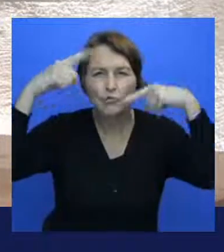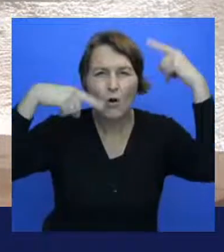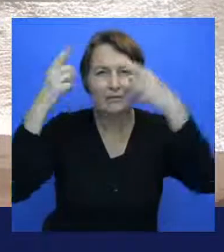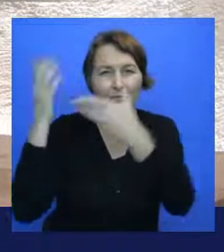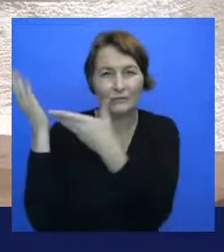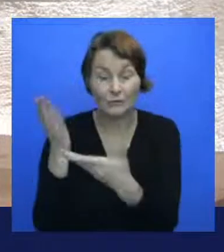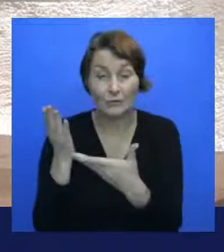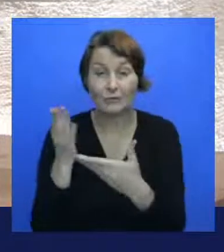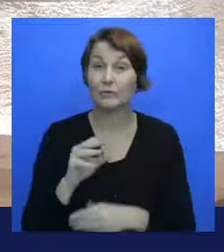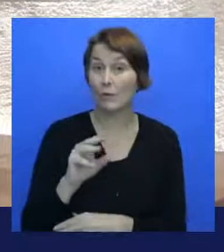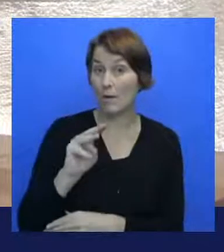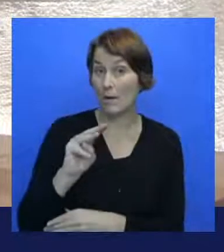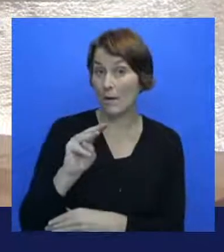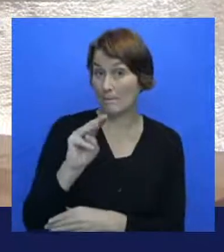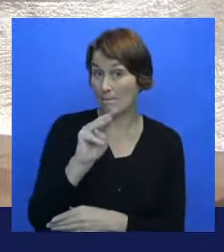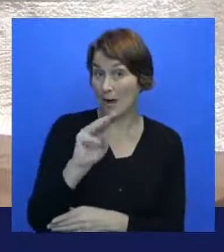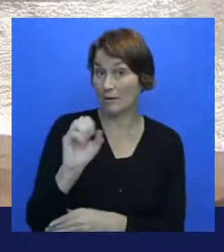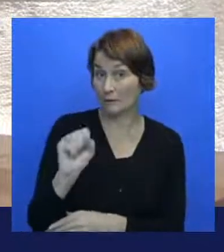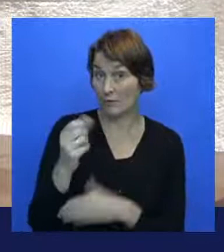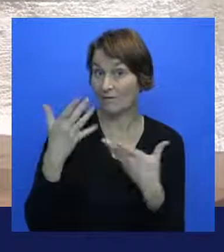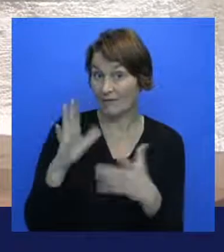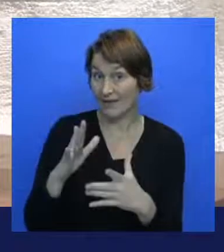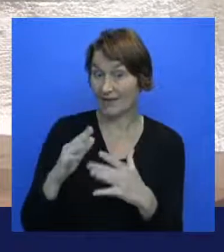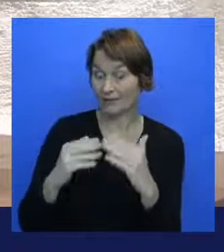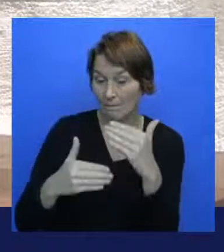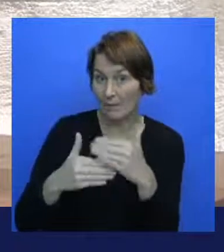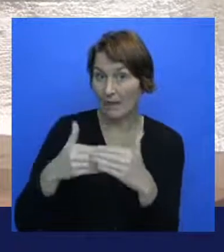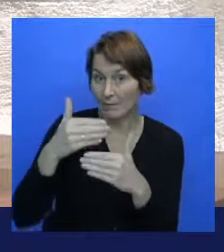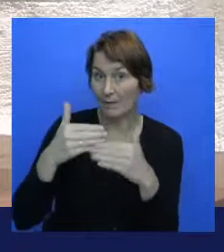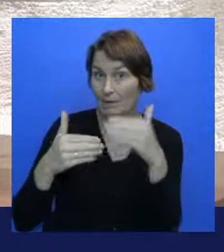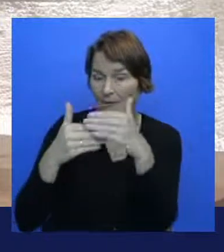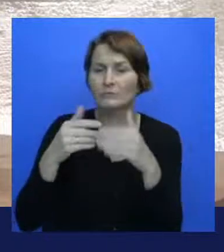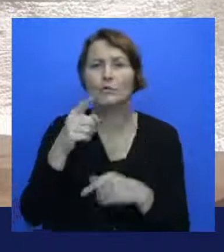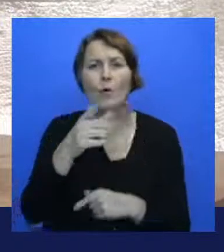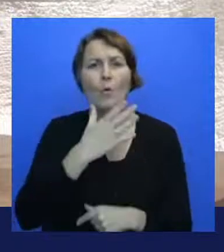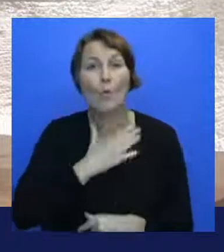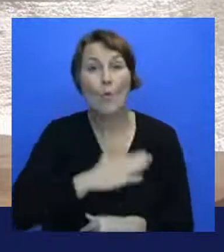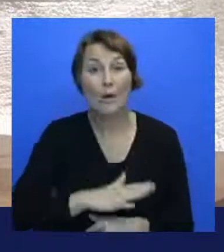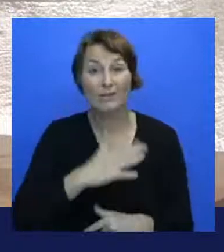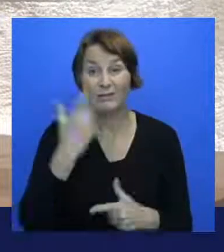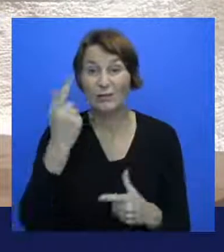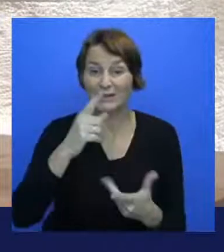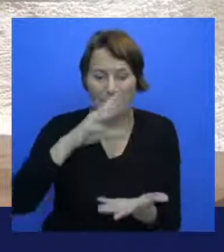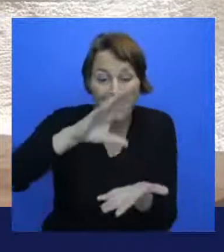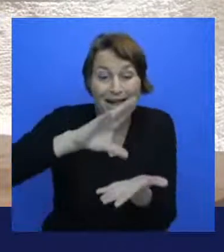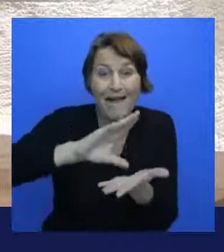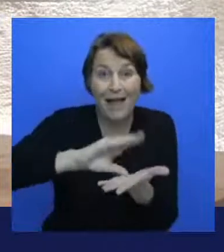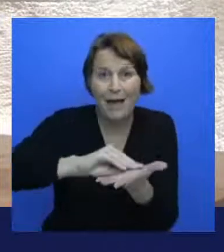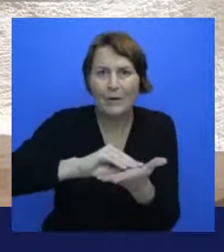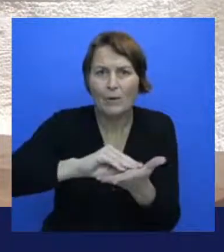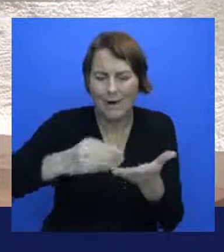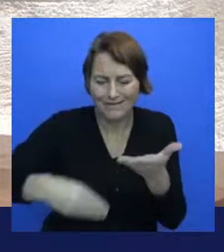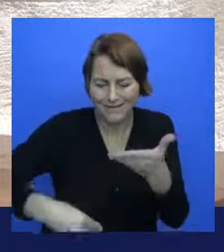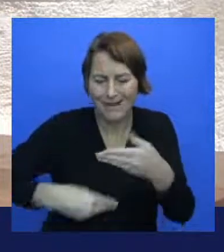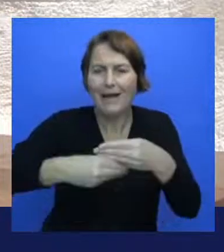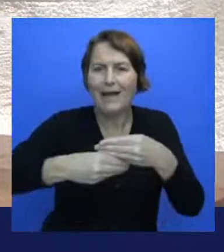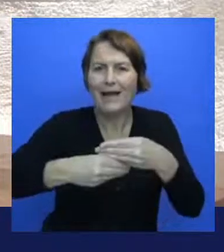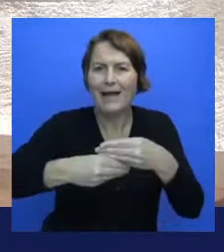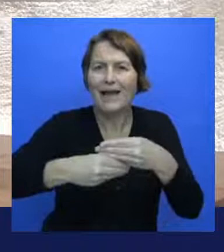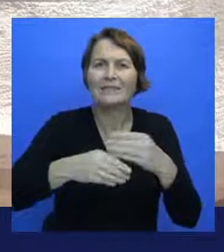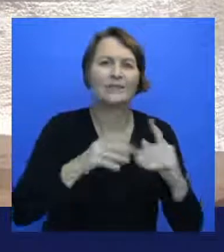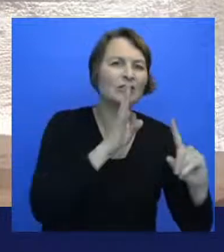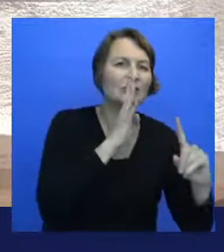has built. So if you want to add, say, speech to text directly to your application, you can do it calling a web service. And so really simple to get started on